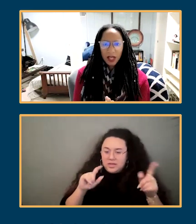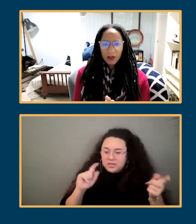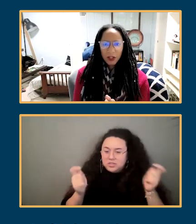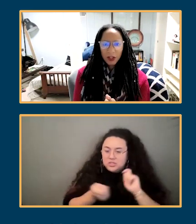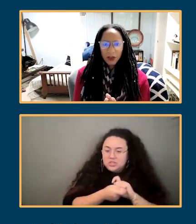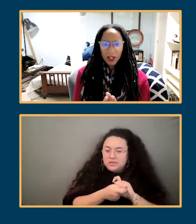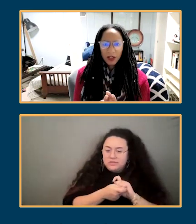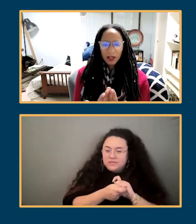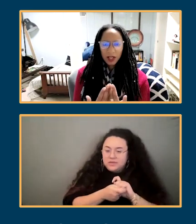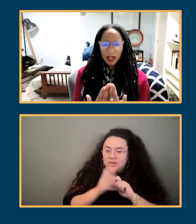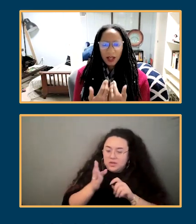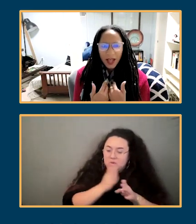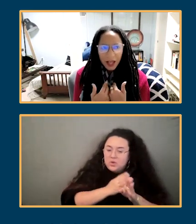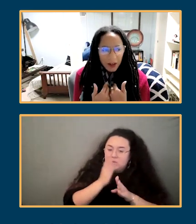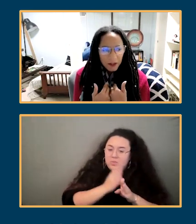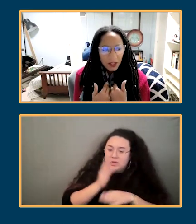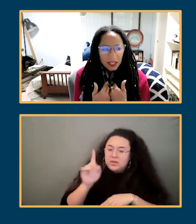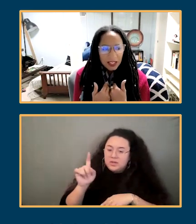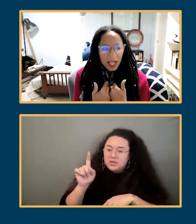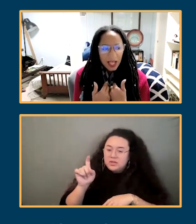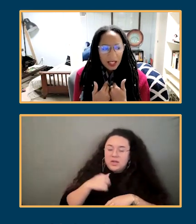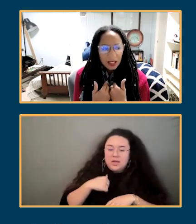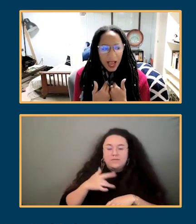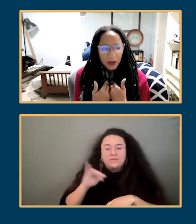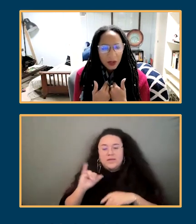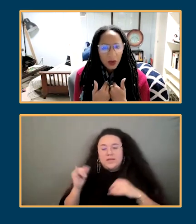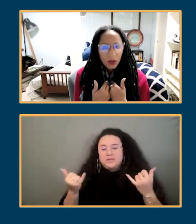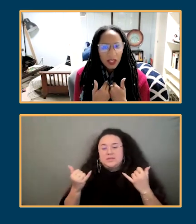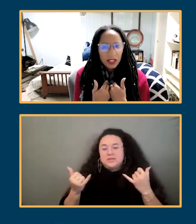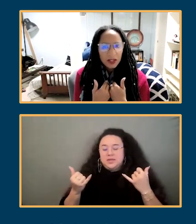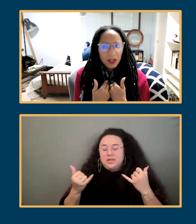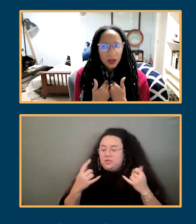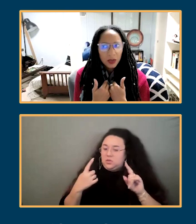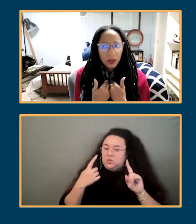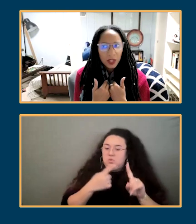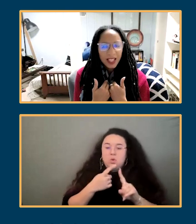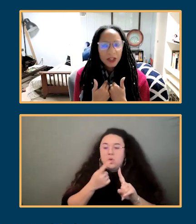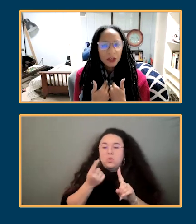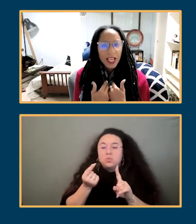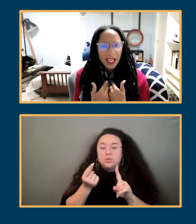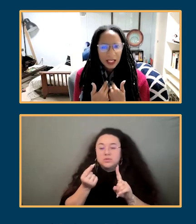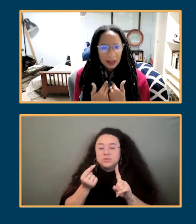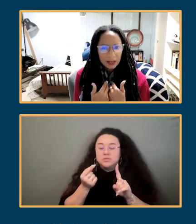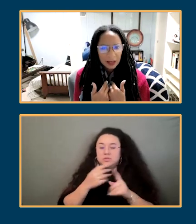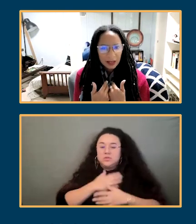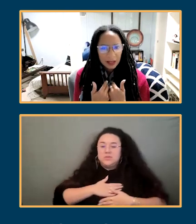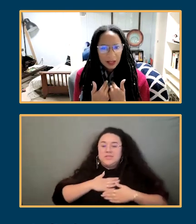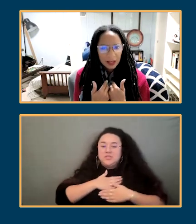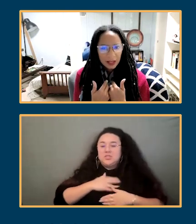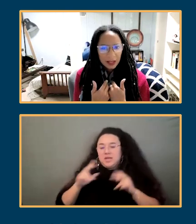shifted in the span of your career? I feel like today, now the goal is to